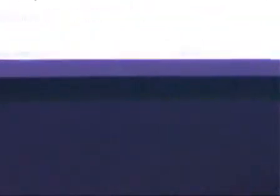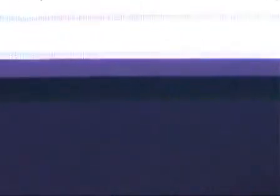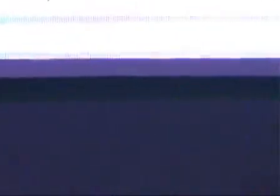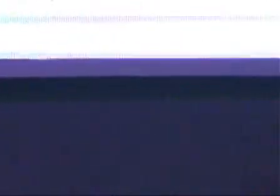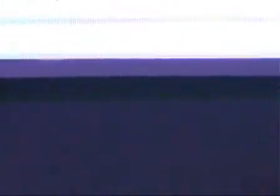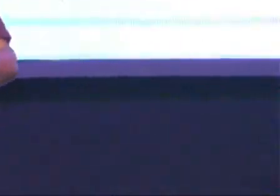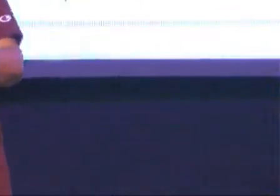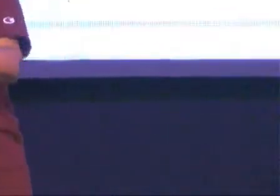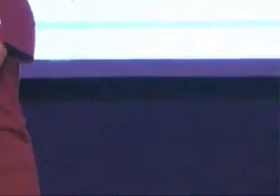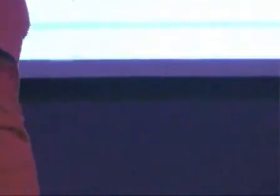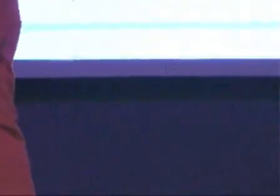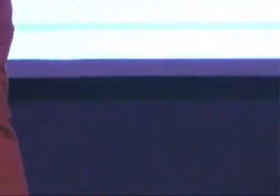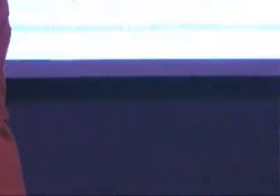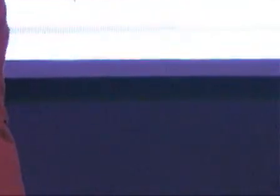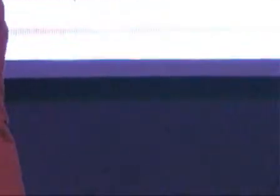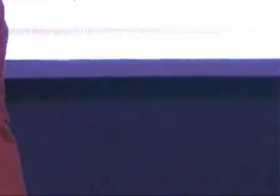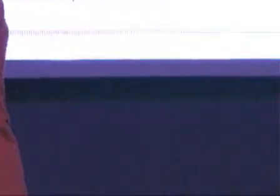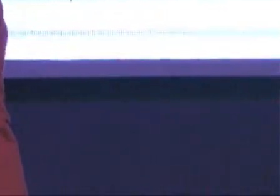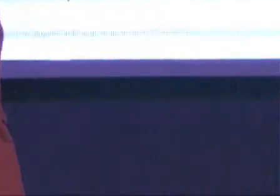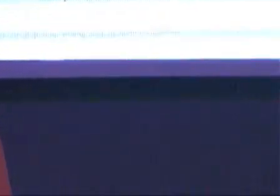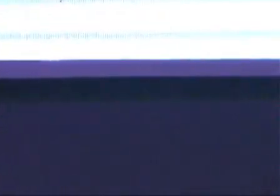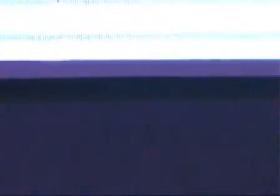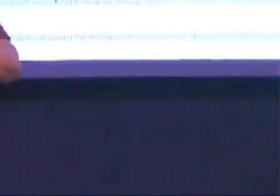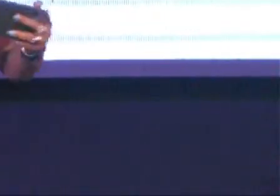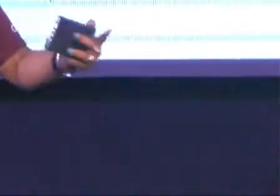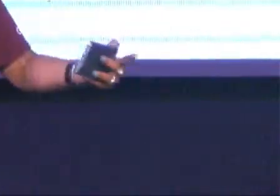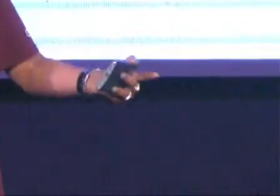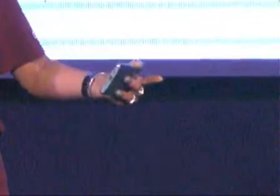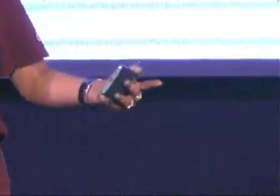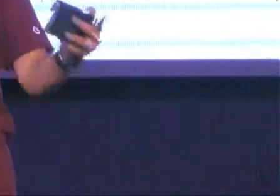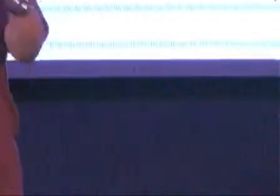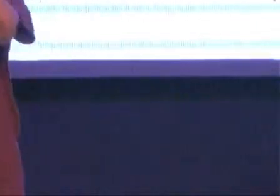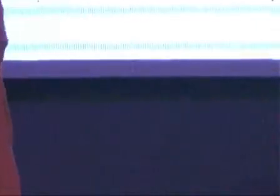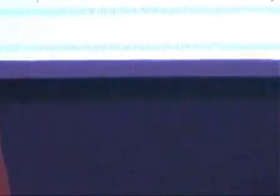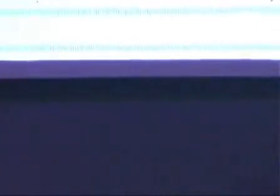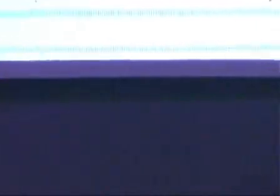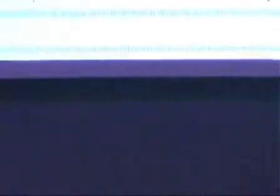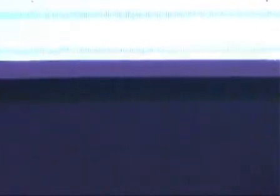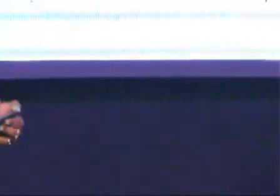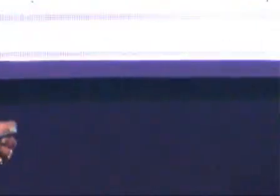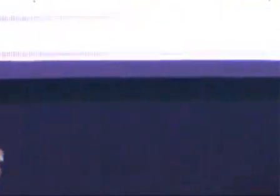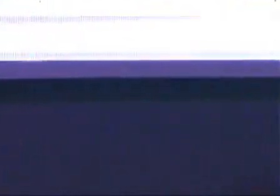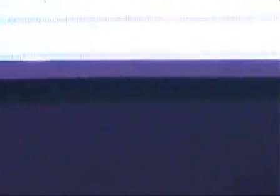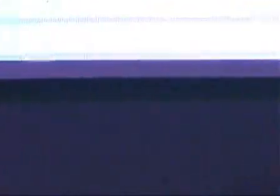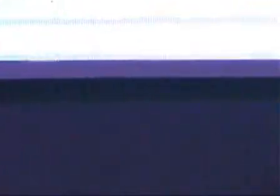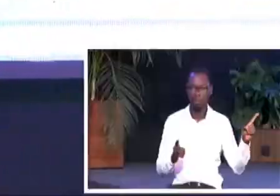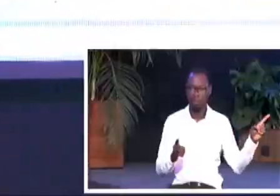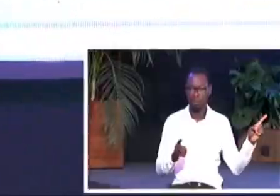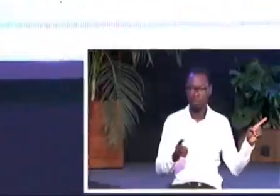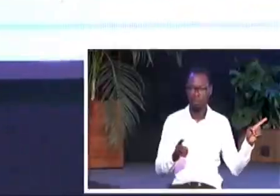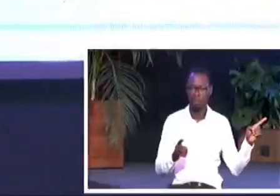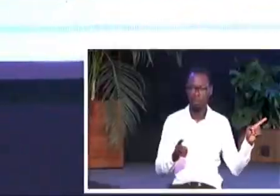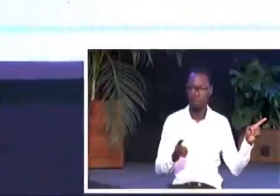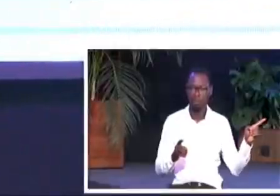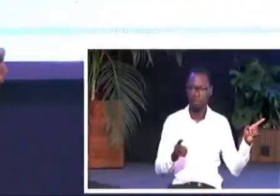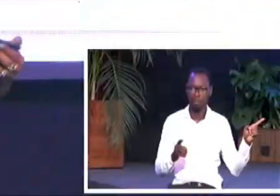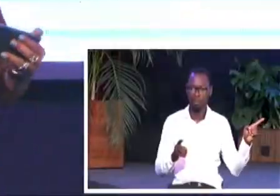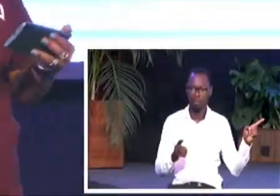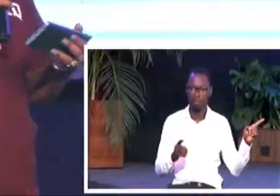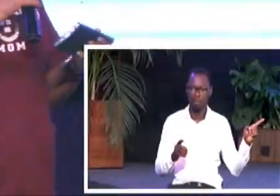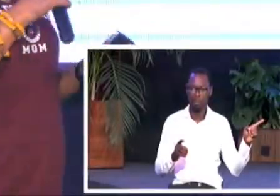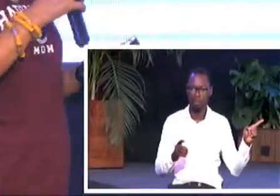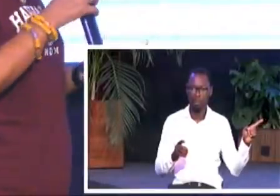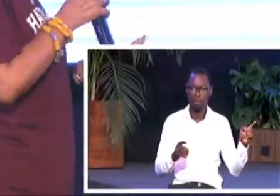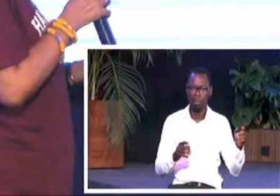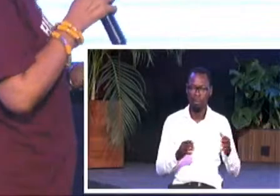that with AI, social media, influencers, can you imagine? You just